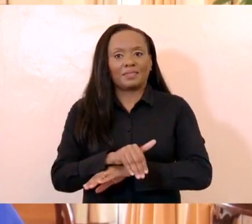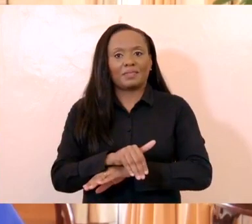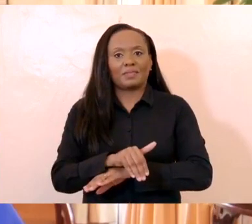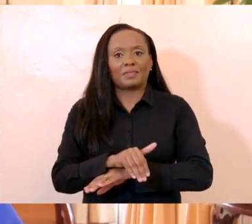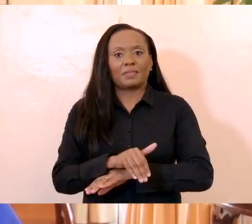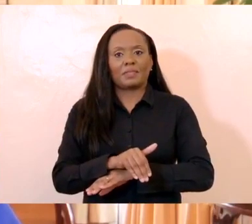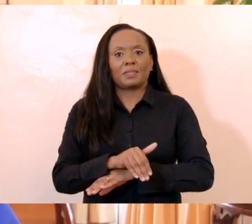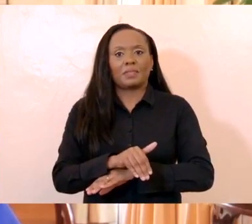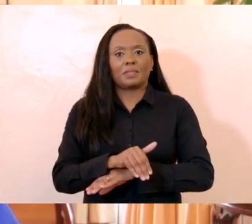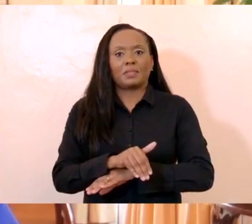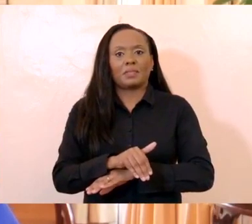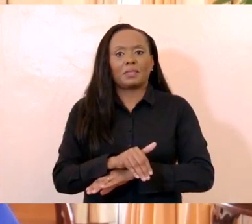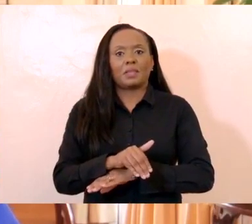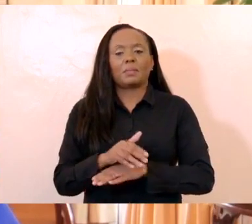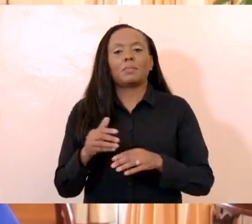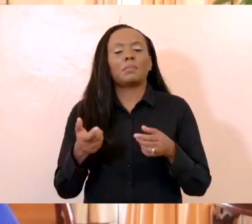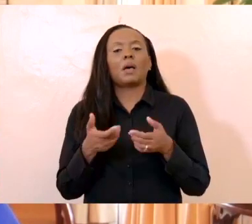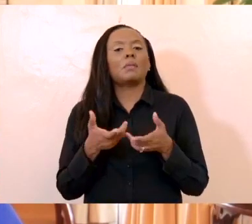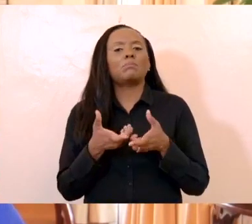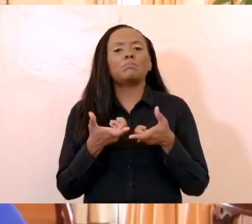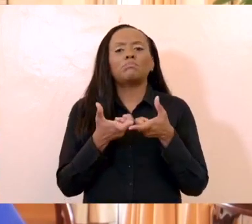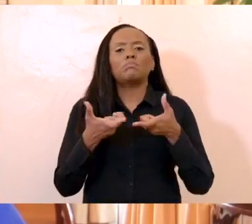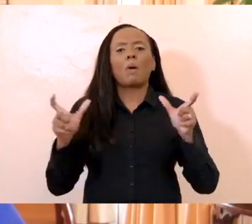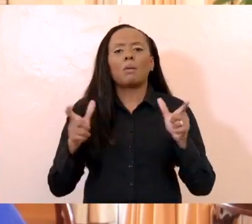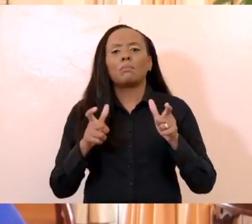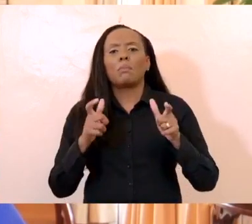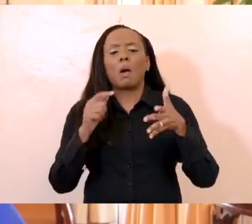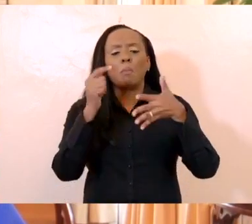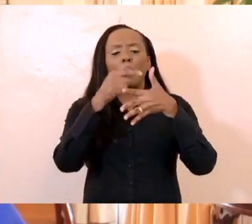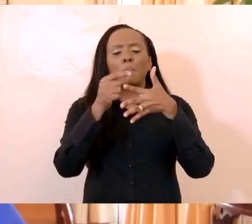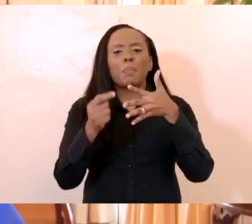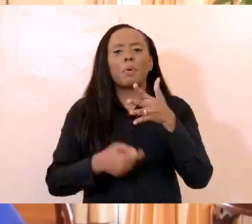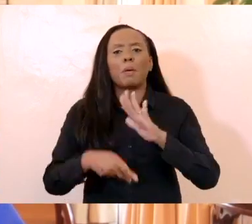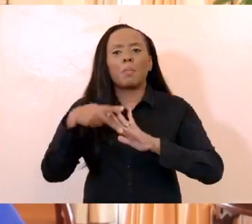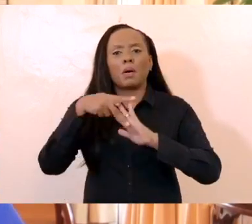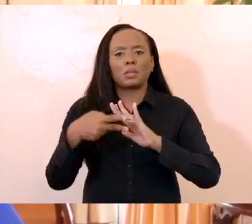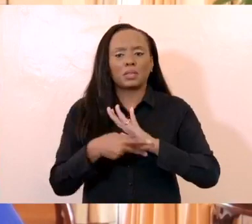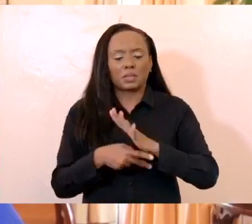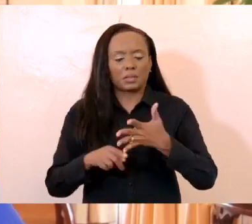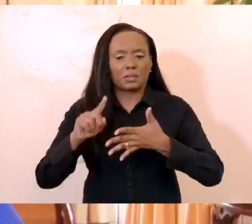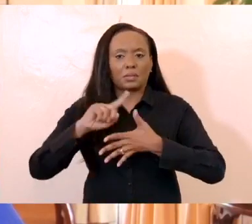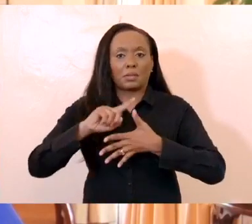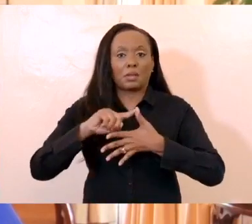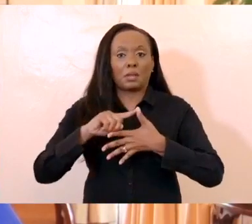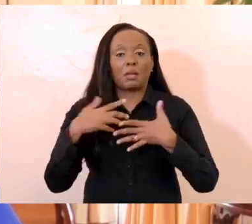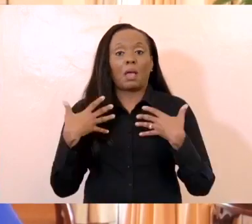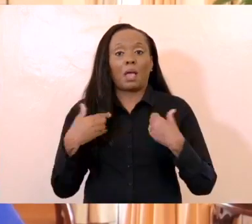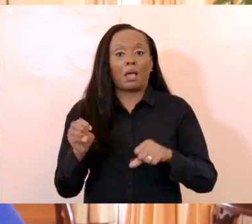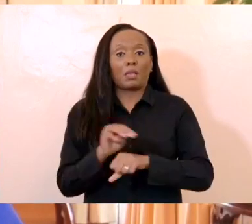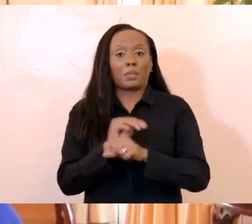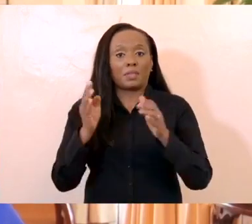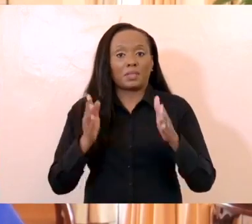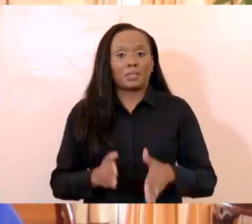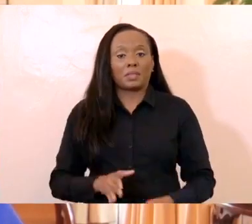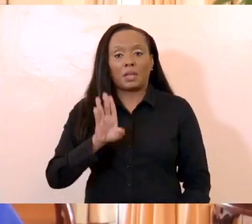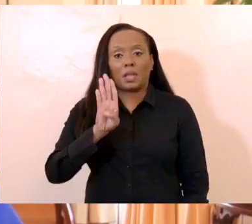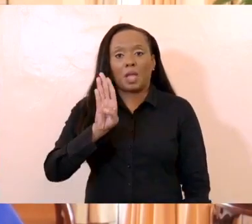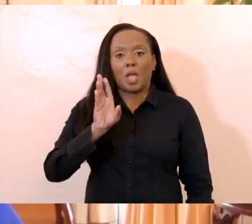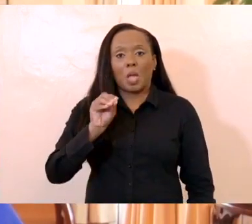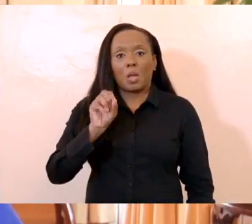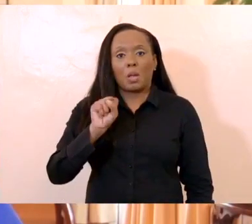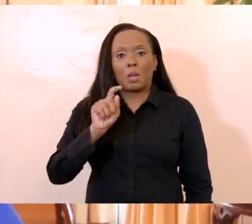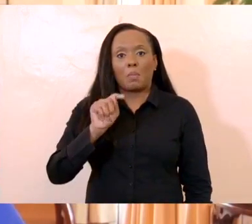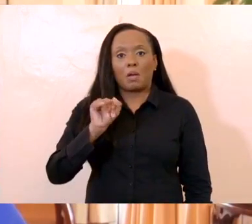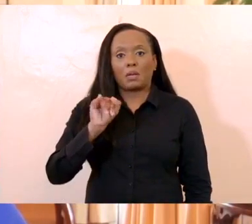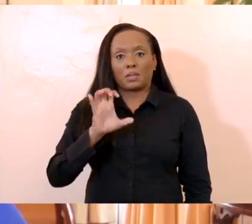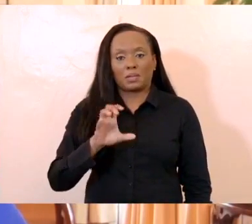number of major policy announcements is Lieutenant Colonel the Honorable Jeffrey Bostic, Minister of Health and